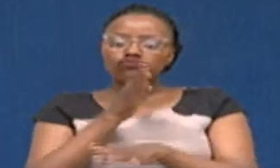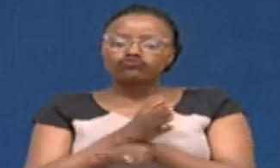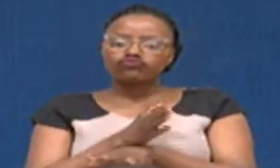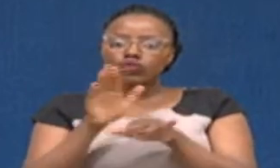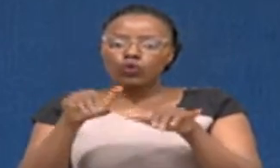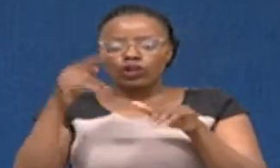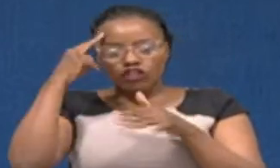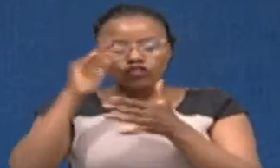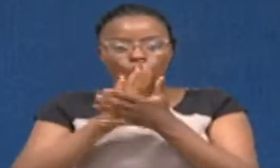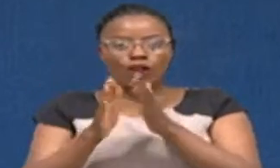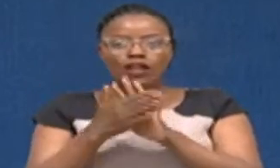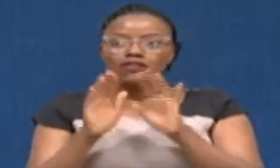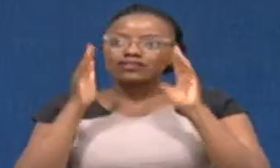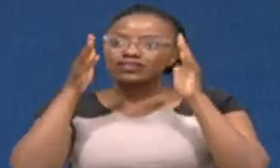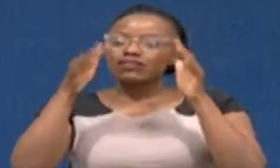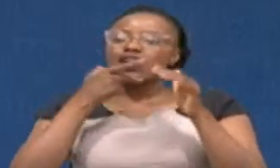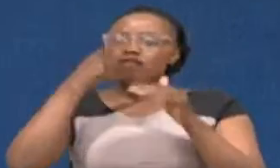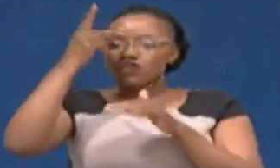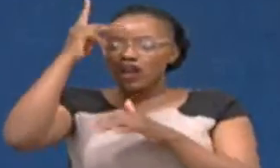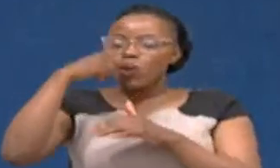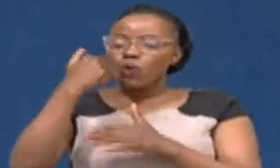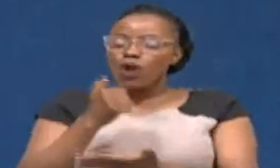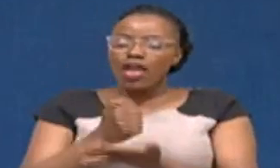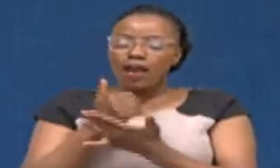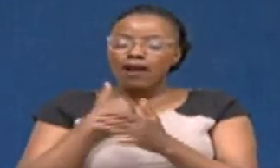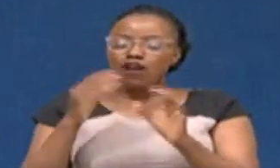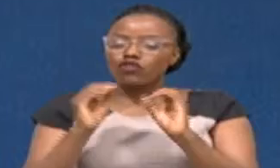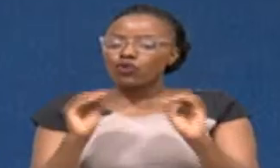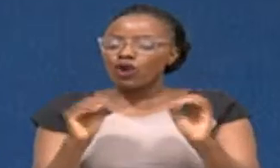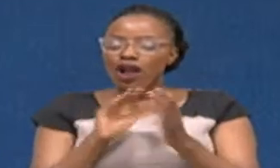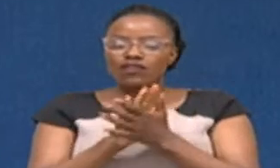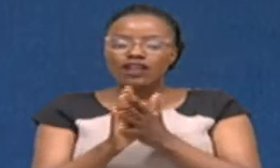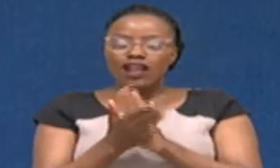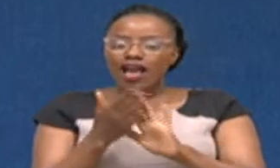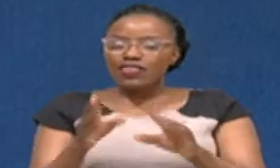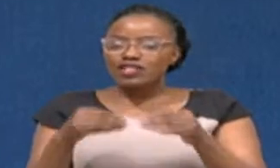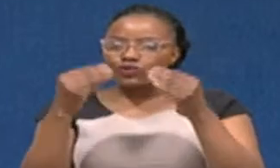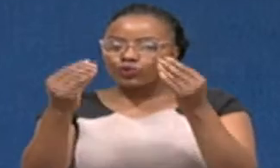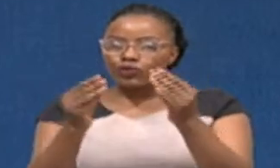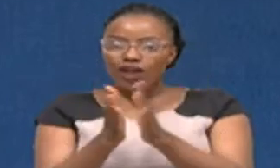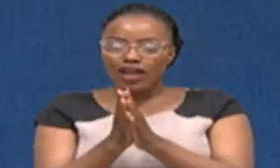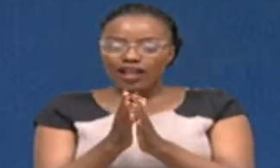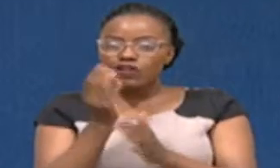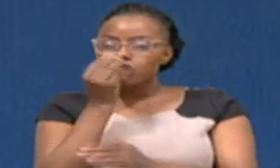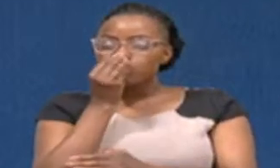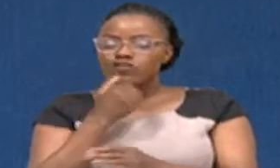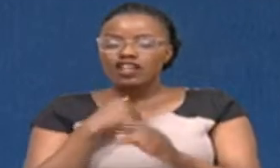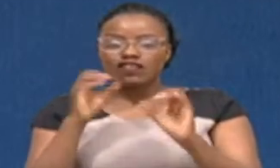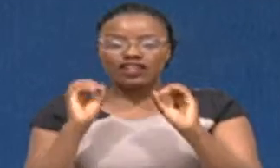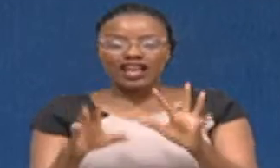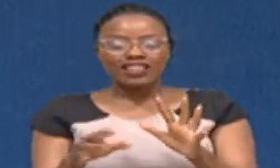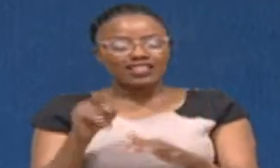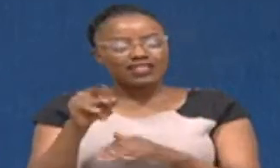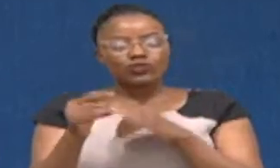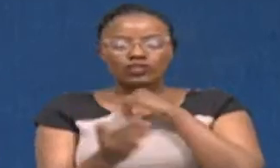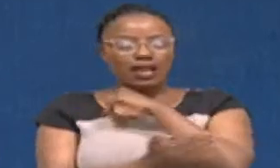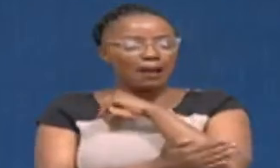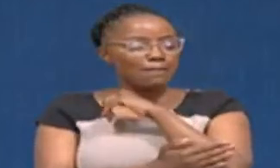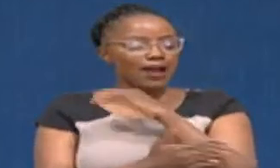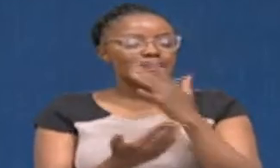waiting for nothing. Looking upon a parent who is helpless, who has nothing to offer, who has no food. It was